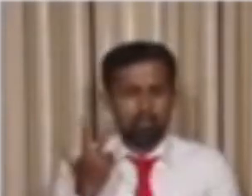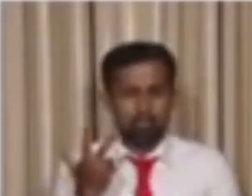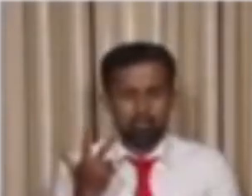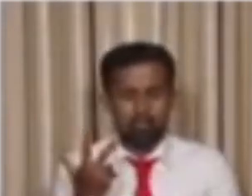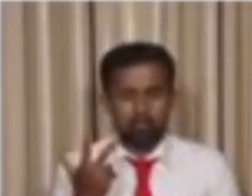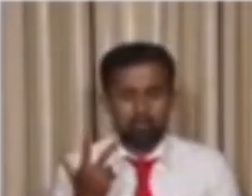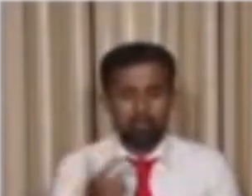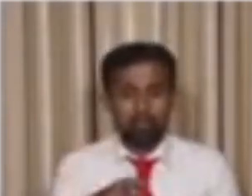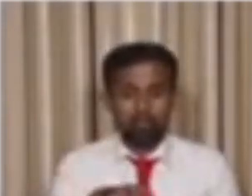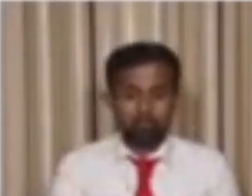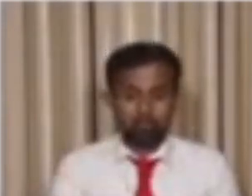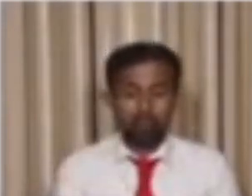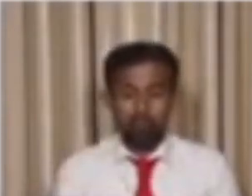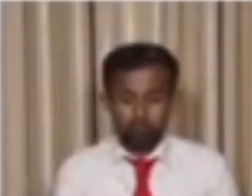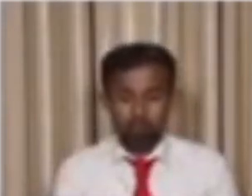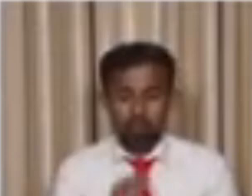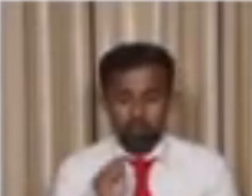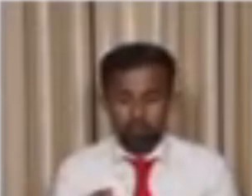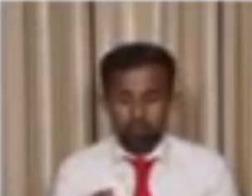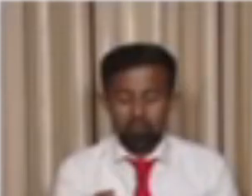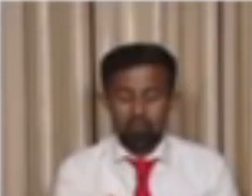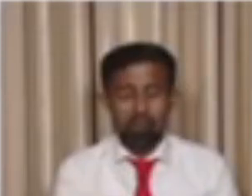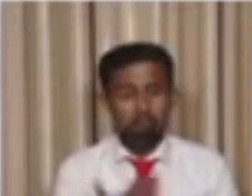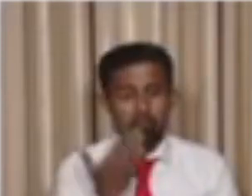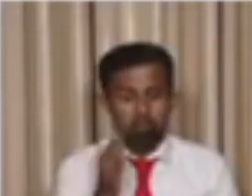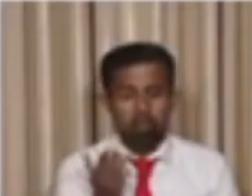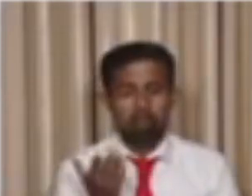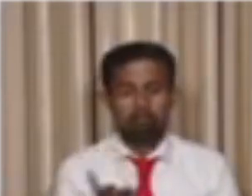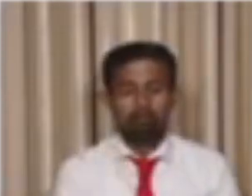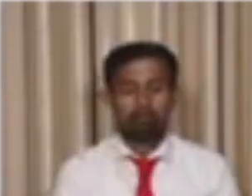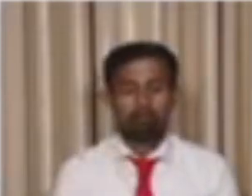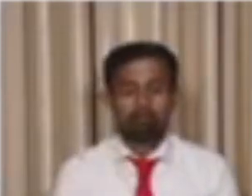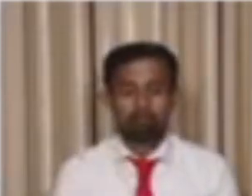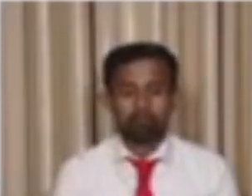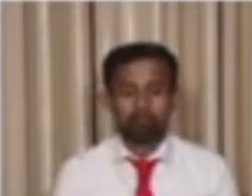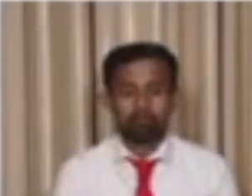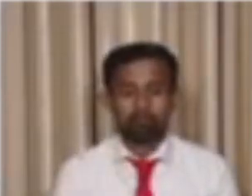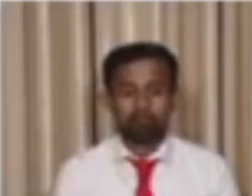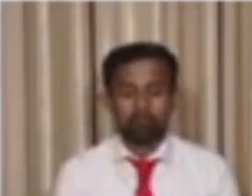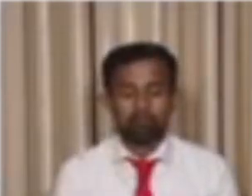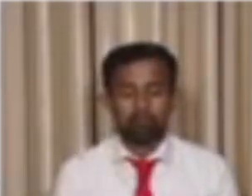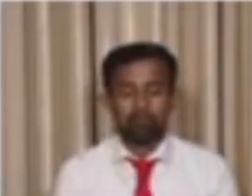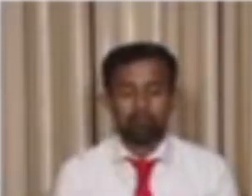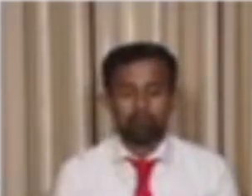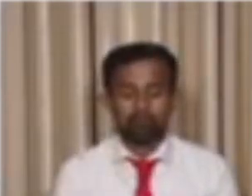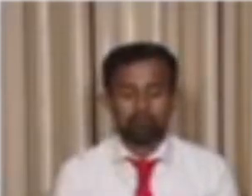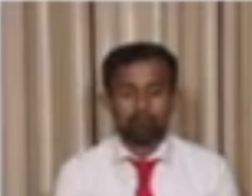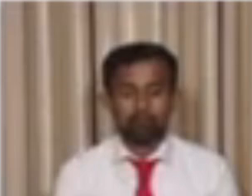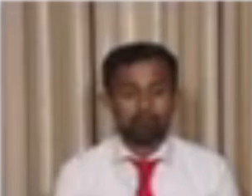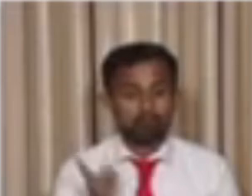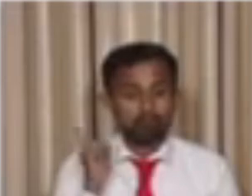S.J.V. Thillaivanagam broke away, and he joined with the CWC at that time.